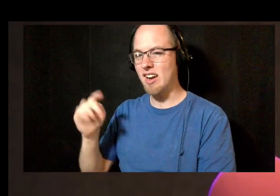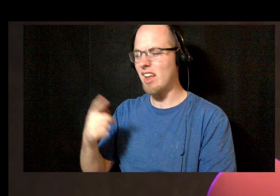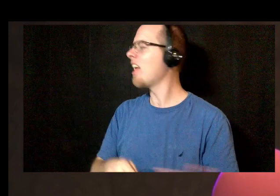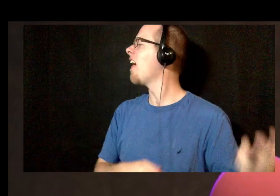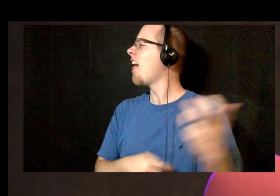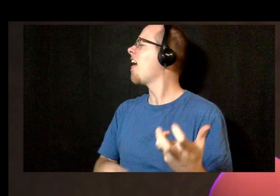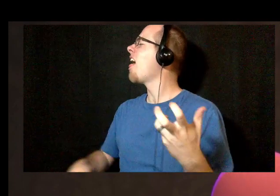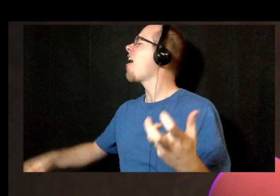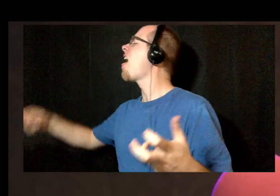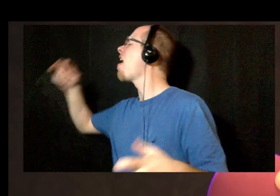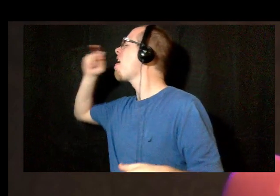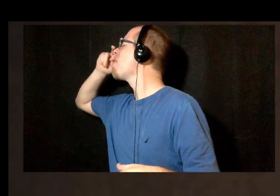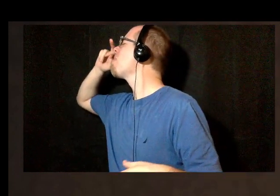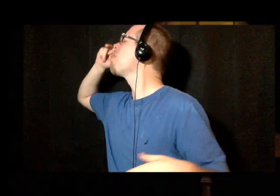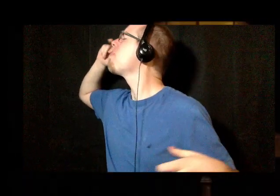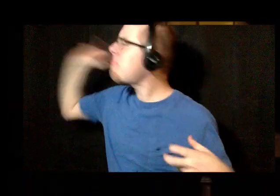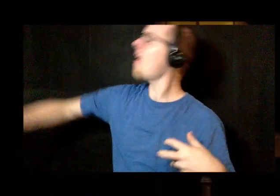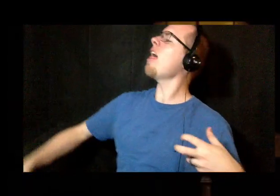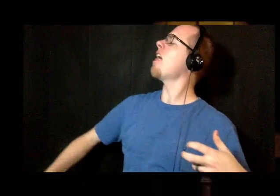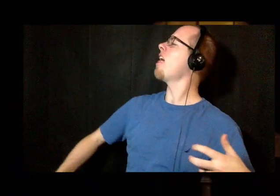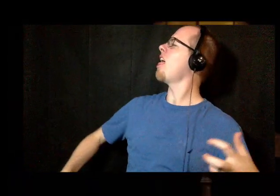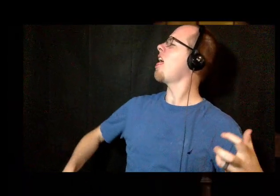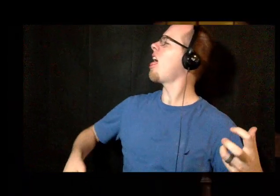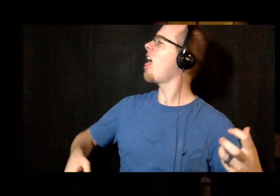own fucking business?